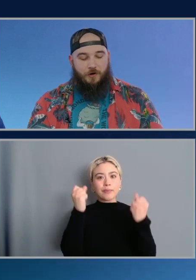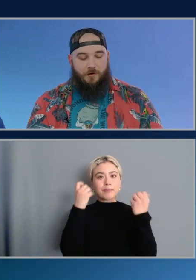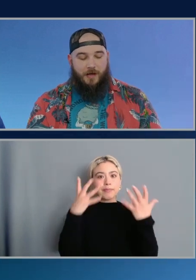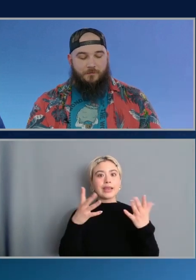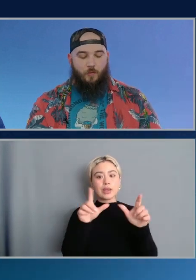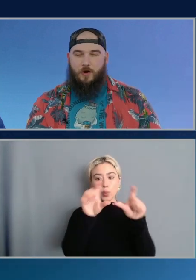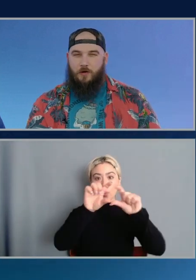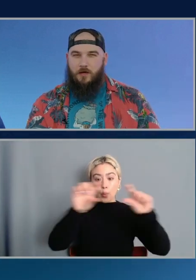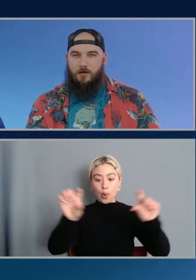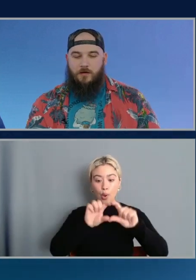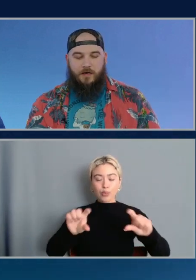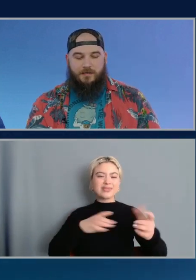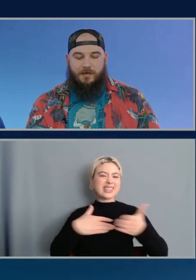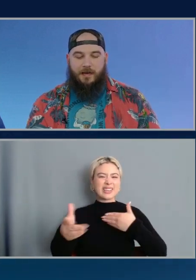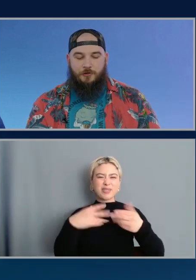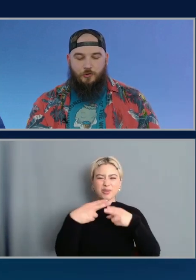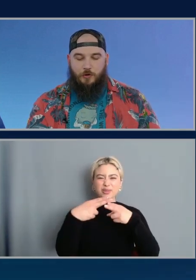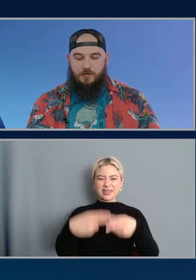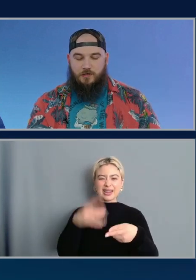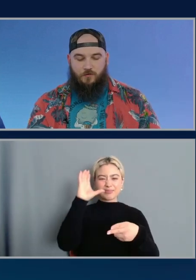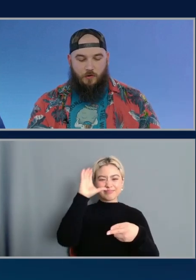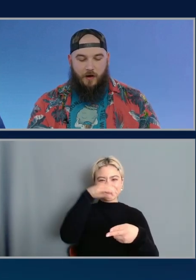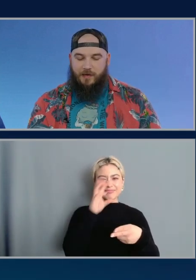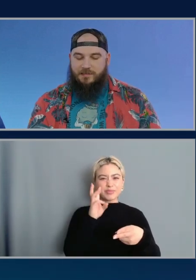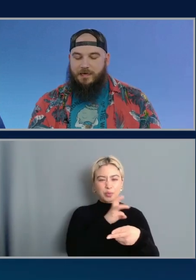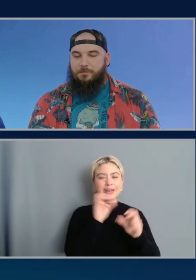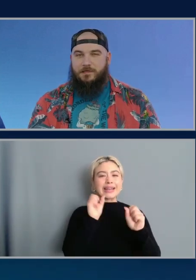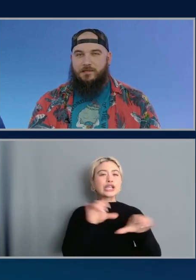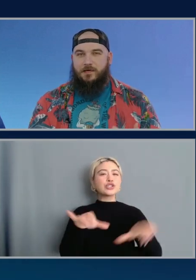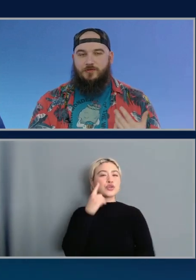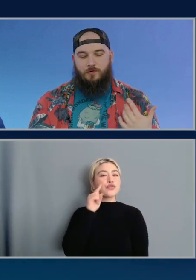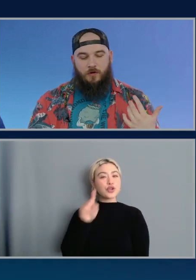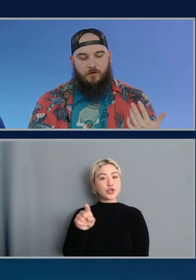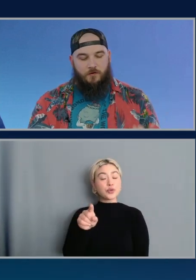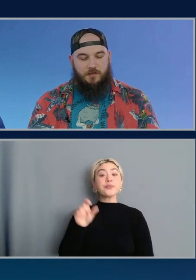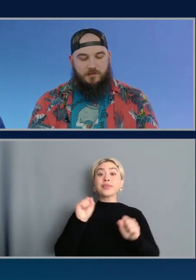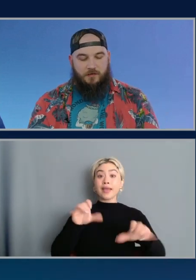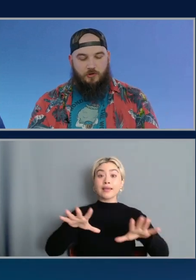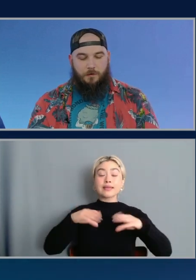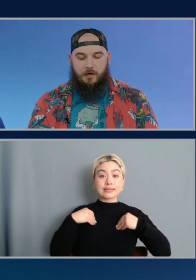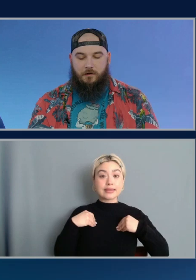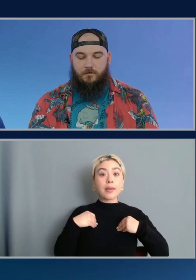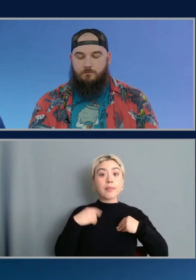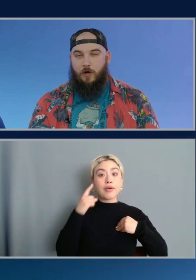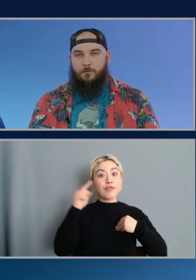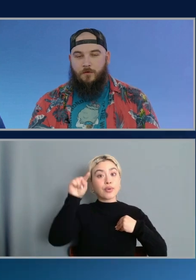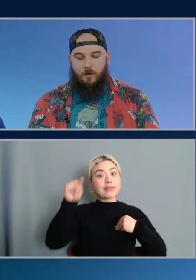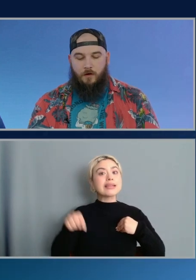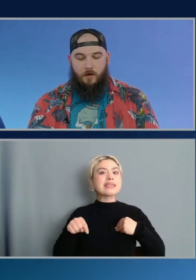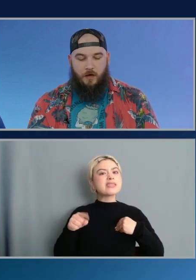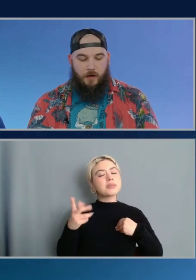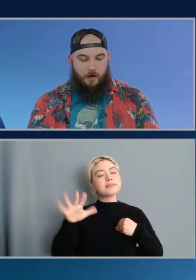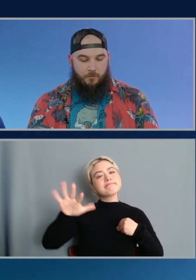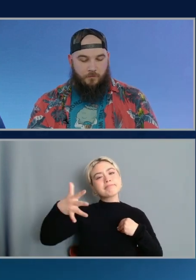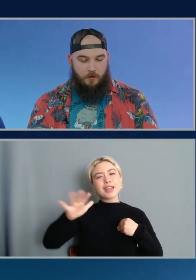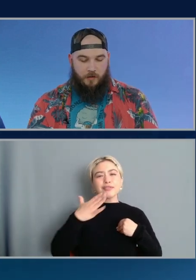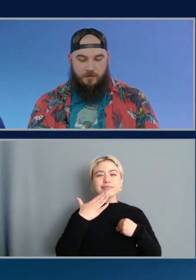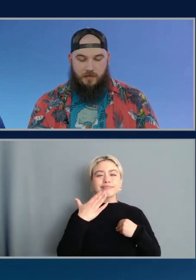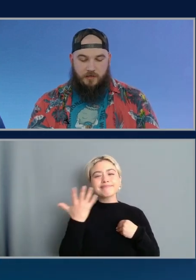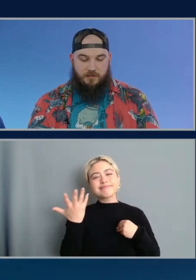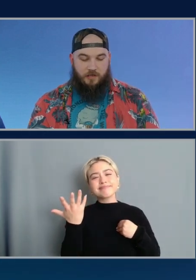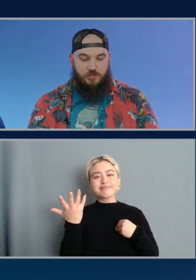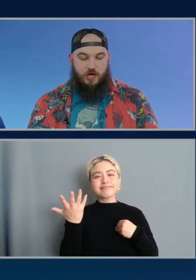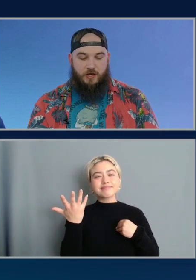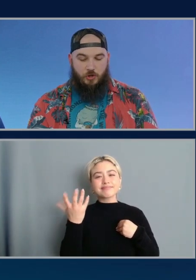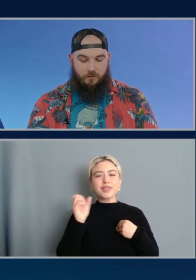even though they're named weirdly. It can kind of do those things for you. I can accept these things for these things to be kind of, well, look at